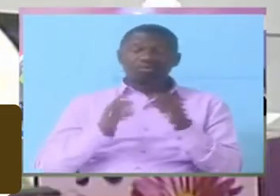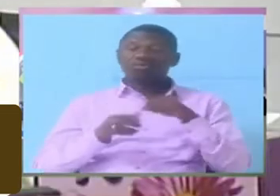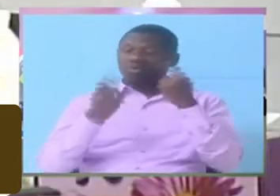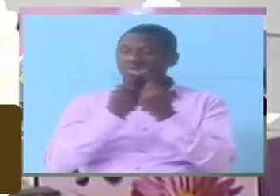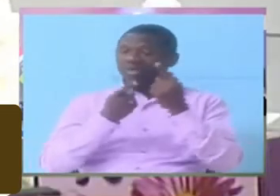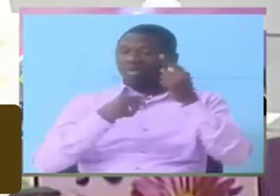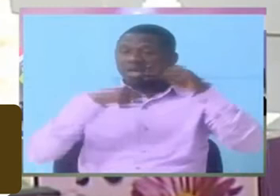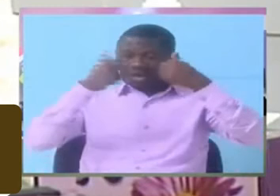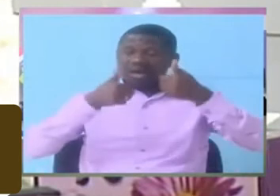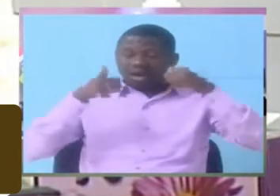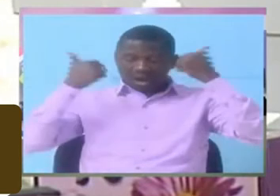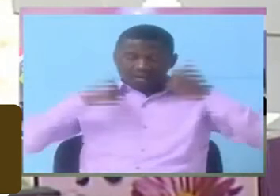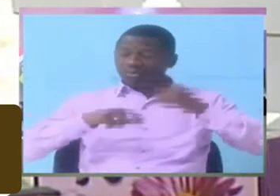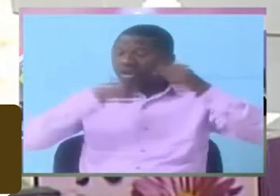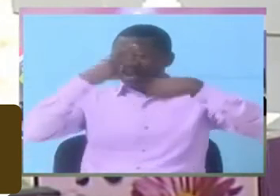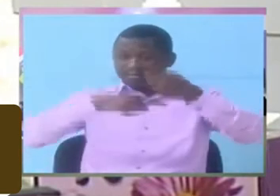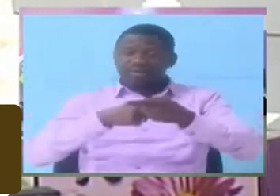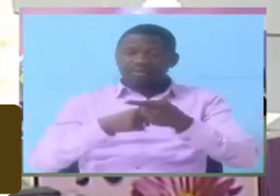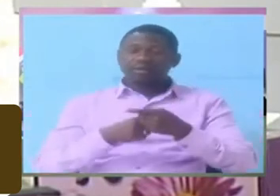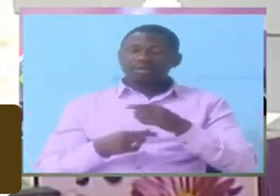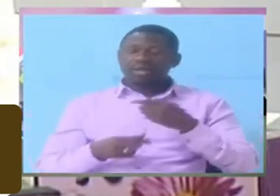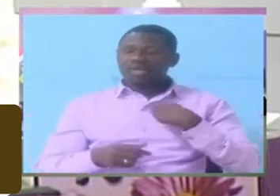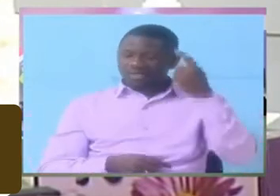happened thereafter.